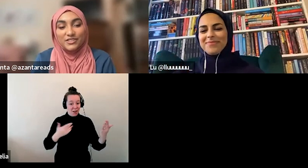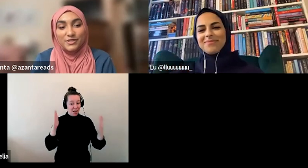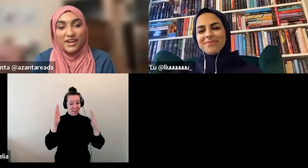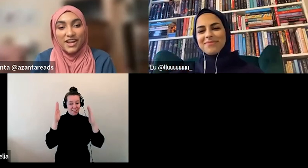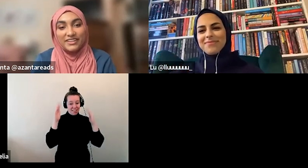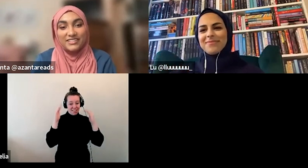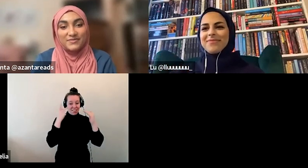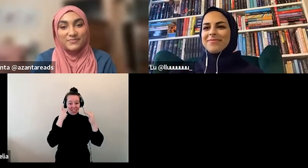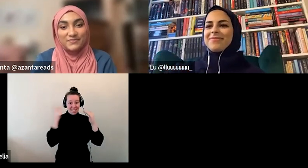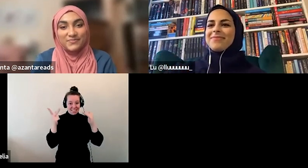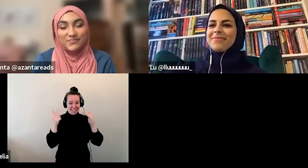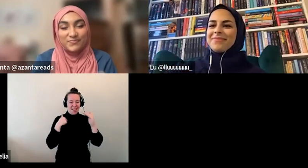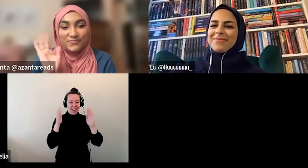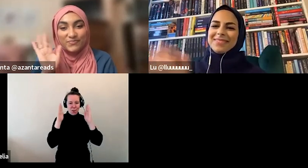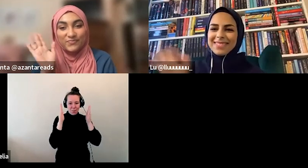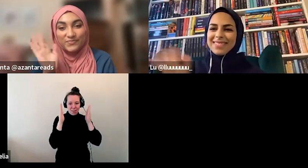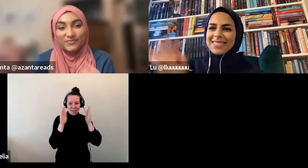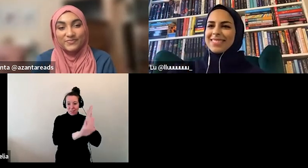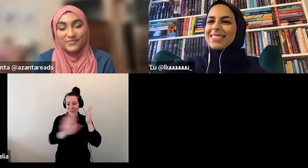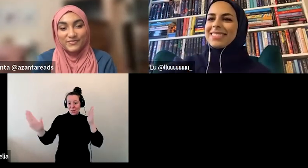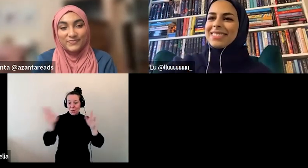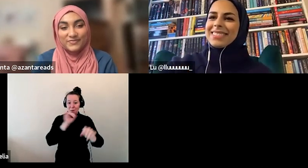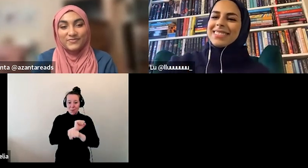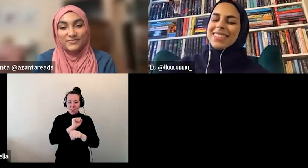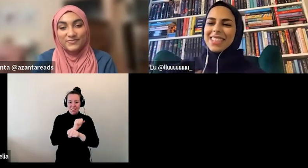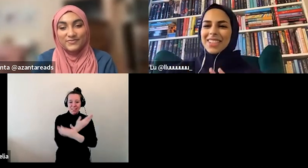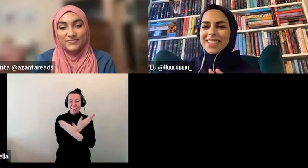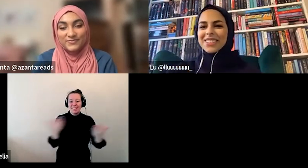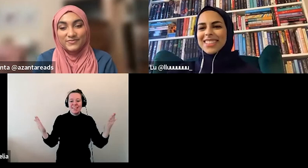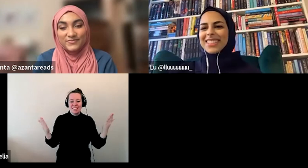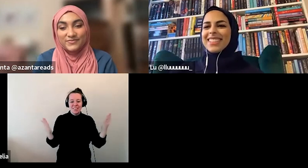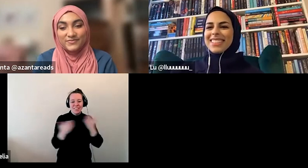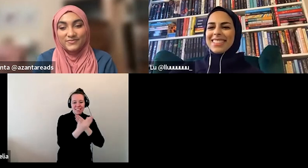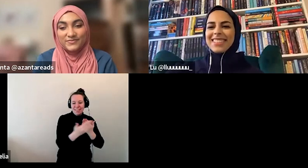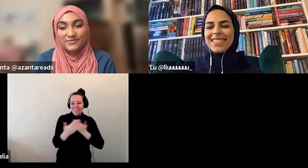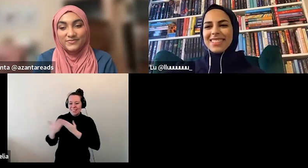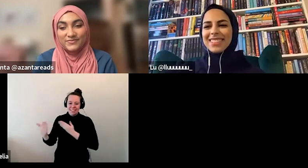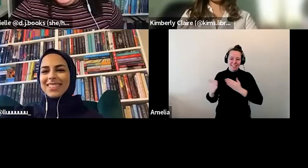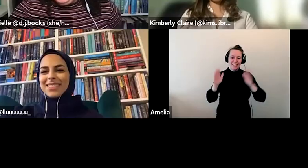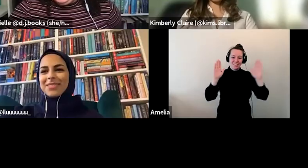Thank you so much for having us. Thank you for having us. Bye for now. Thank you. Thank you guys so much.